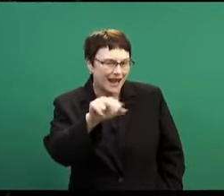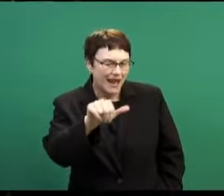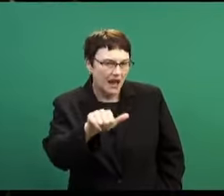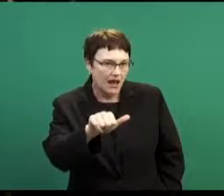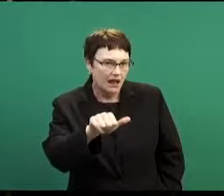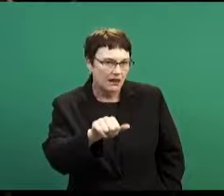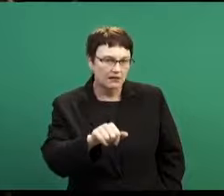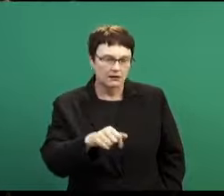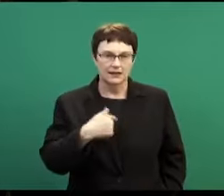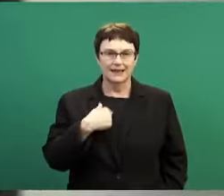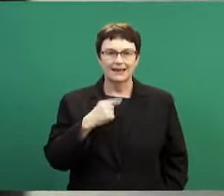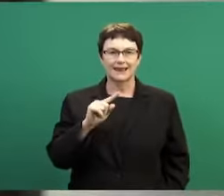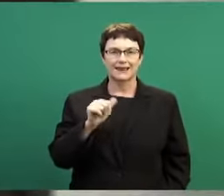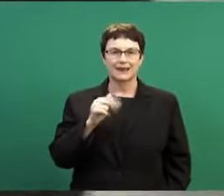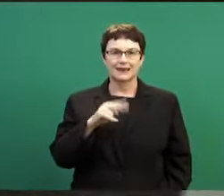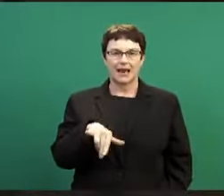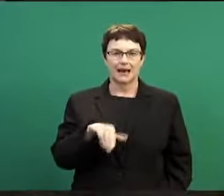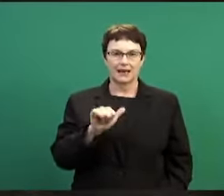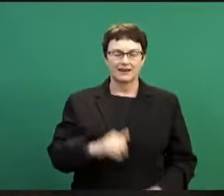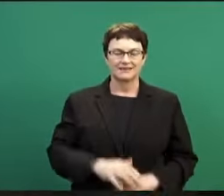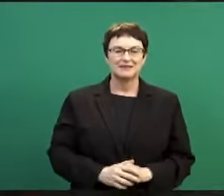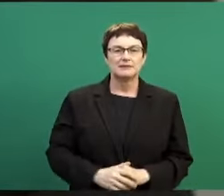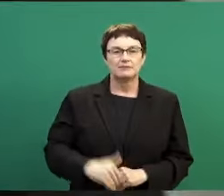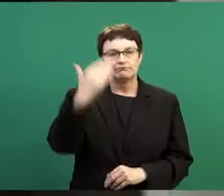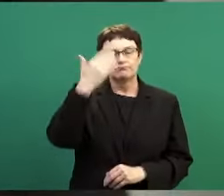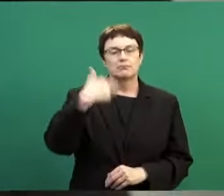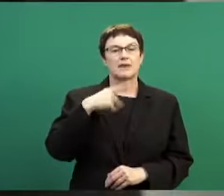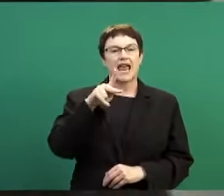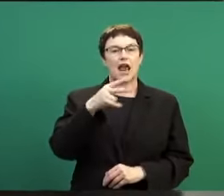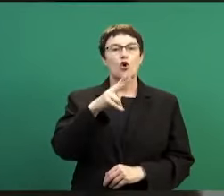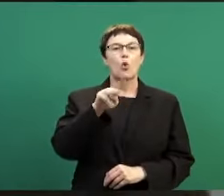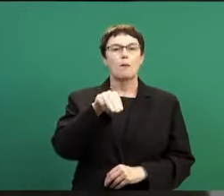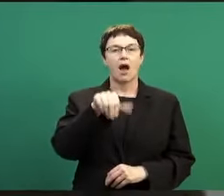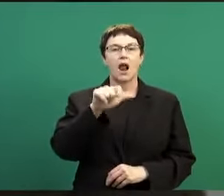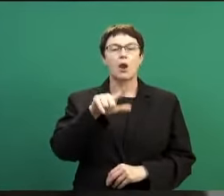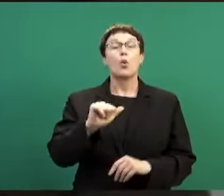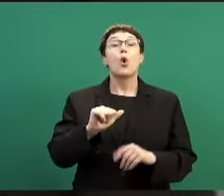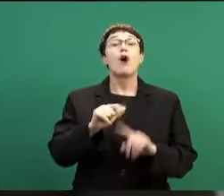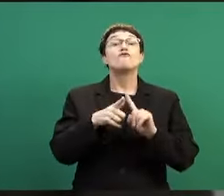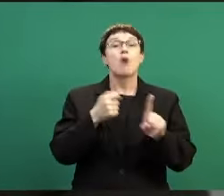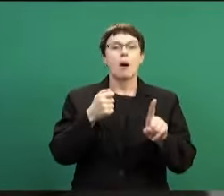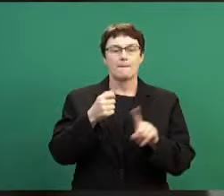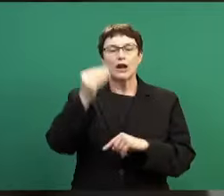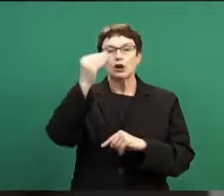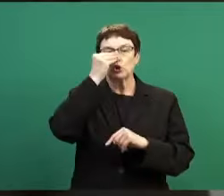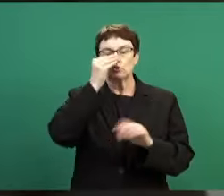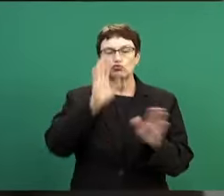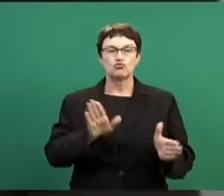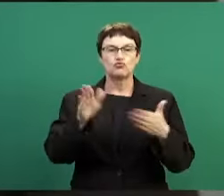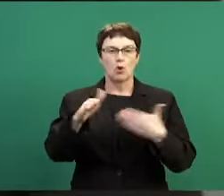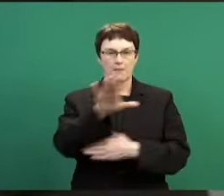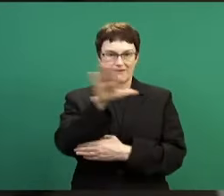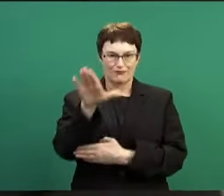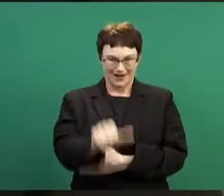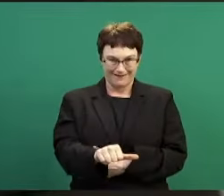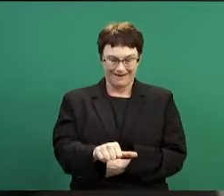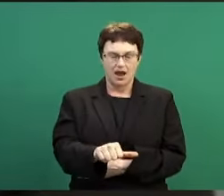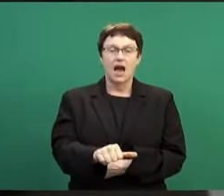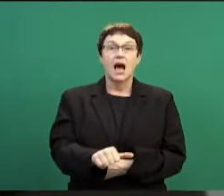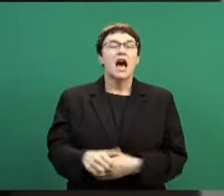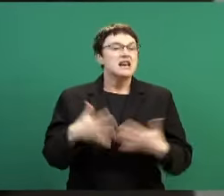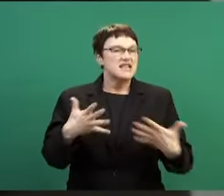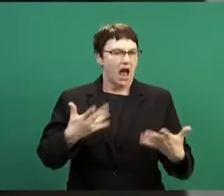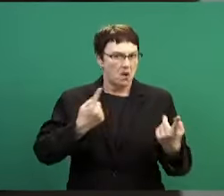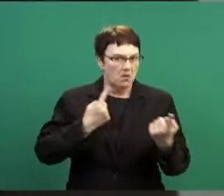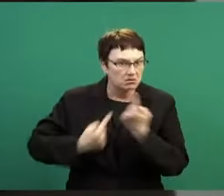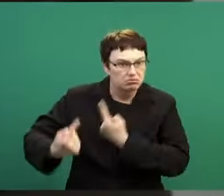It's Dokozo Khumalo from Newsroom Africa. Just outside of the announcement, the story that South Africa is talking about is the